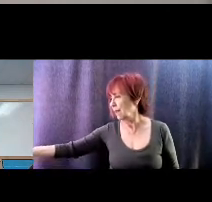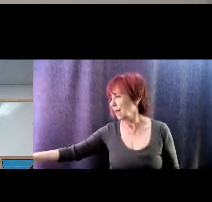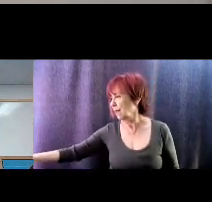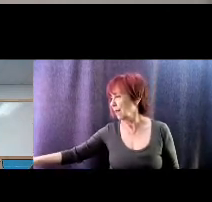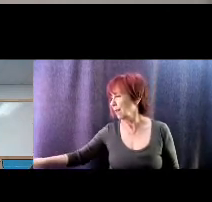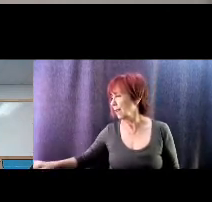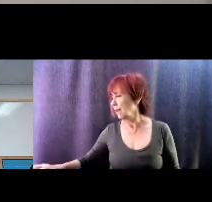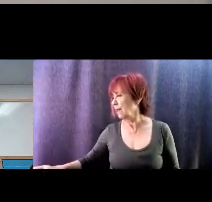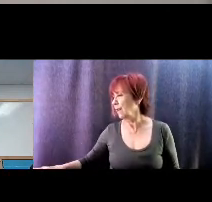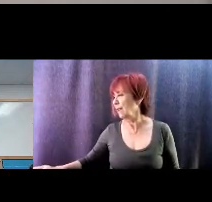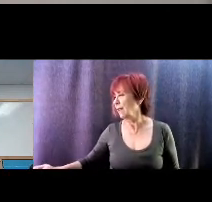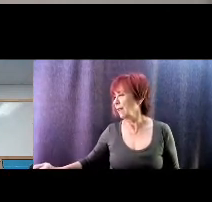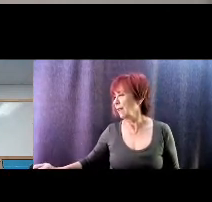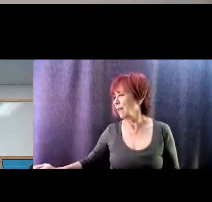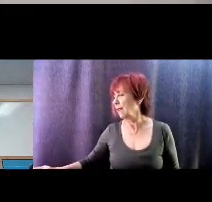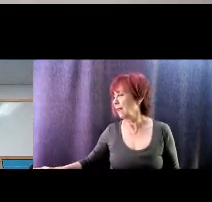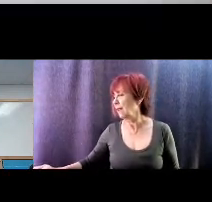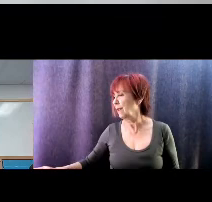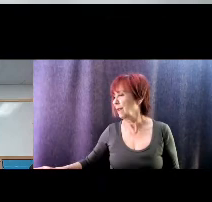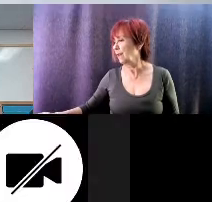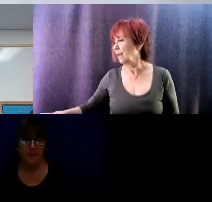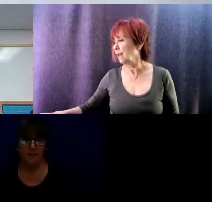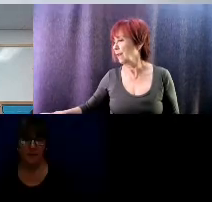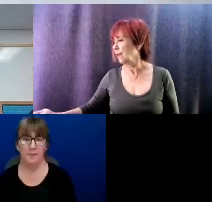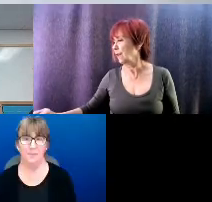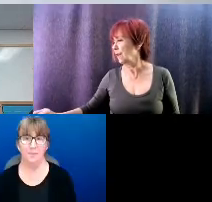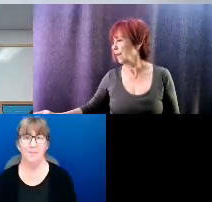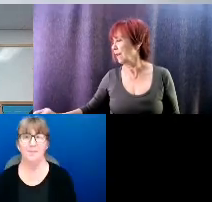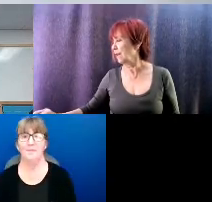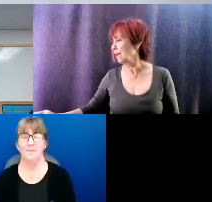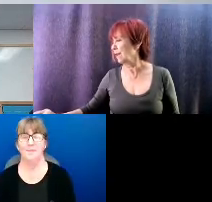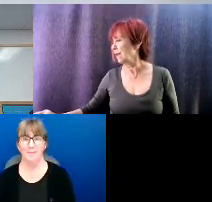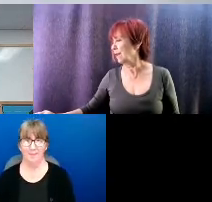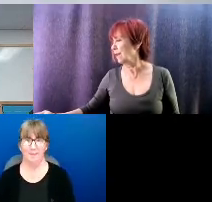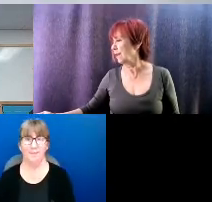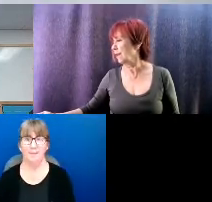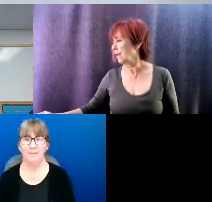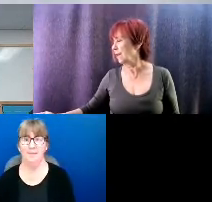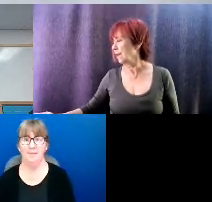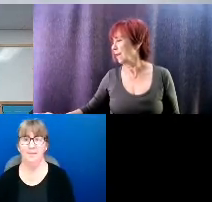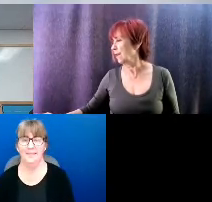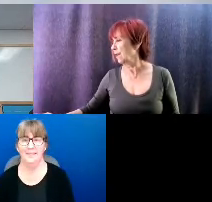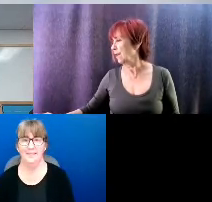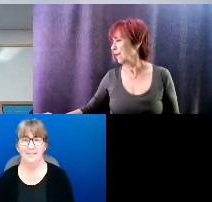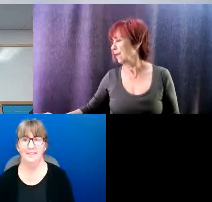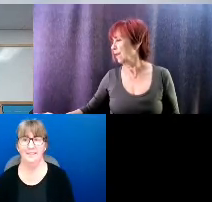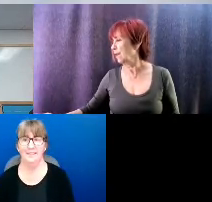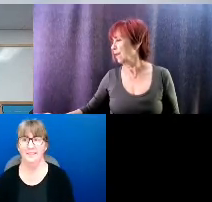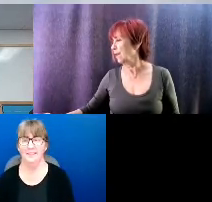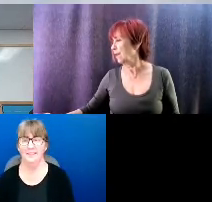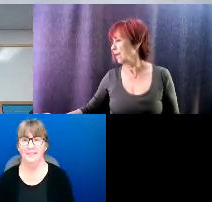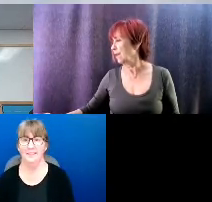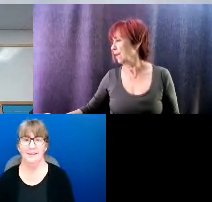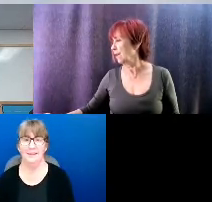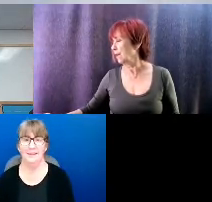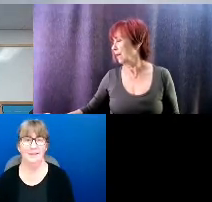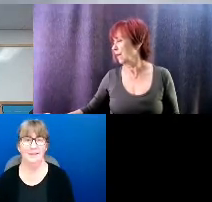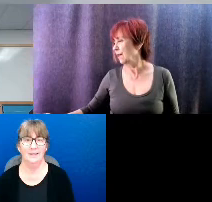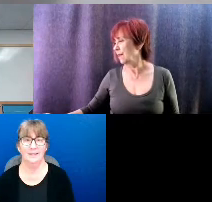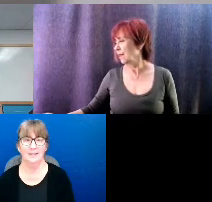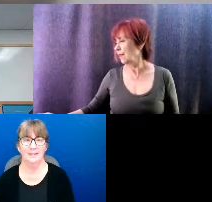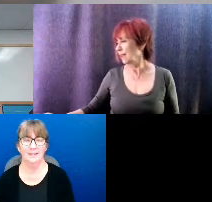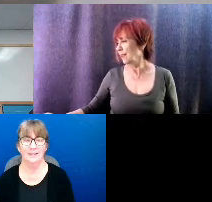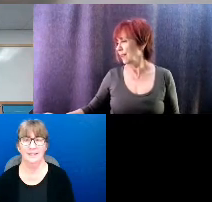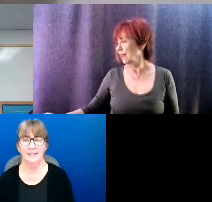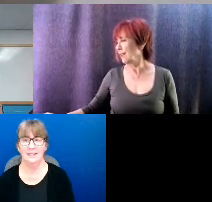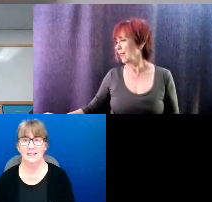we fortunately lived very near the South Charleston Community Center. And he started working there.